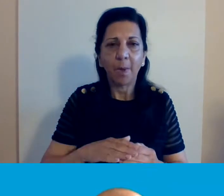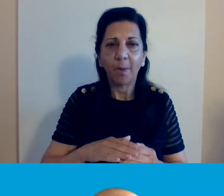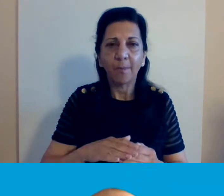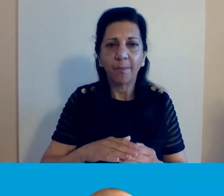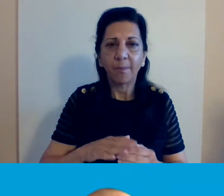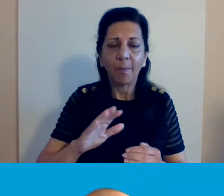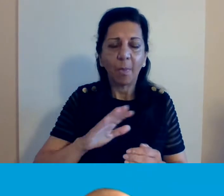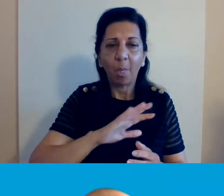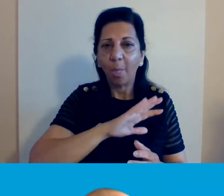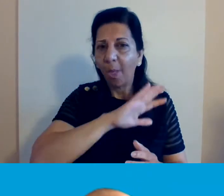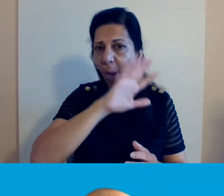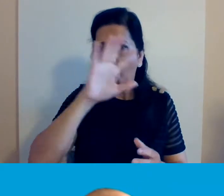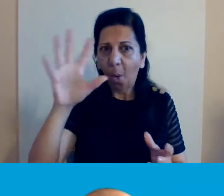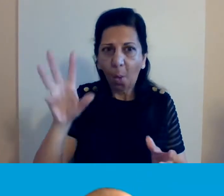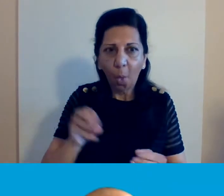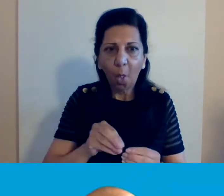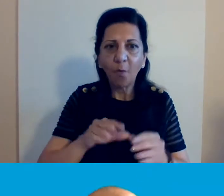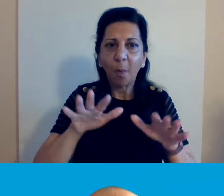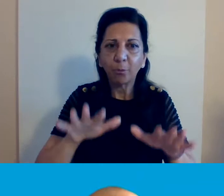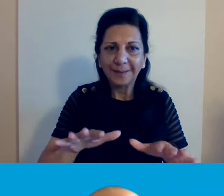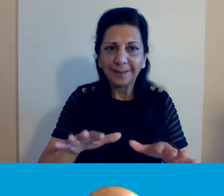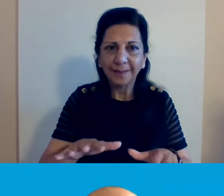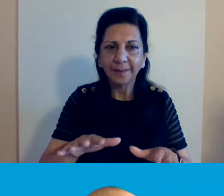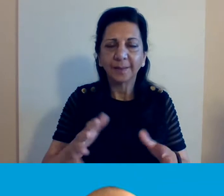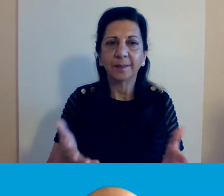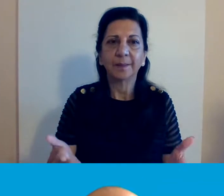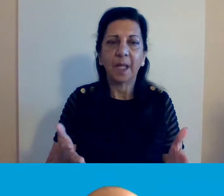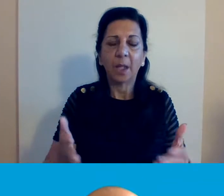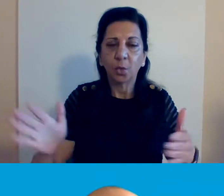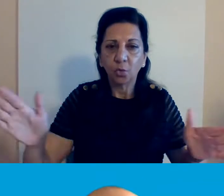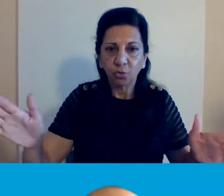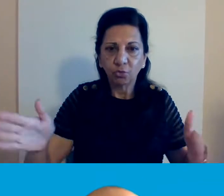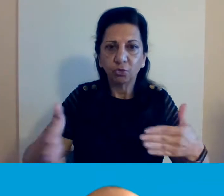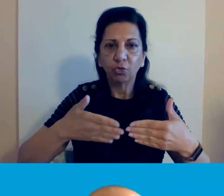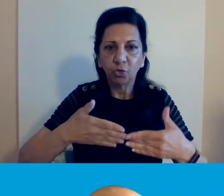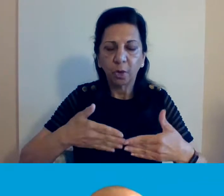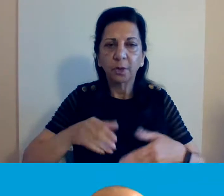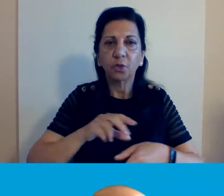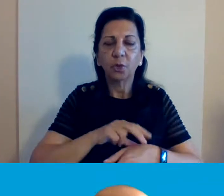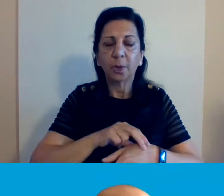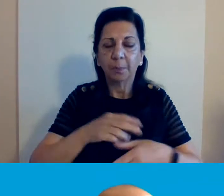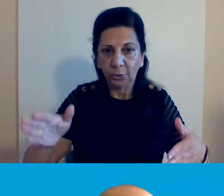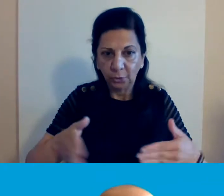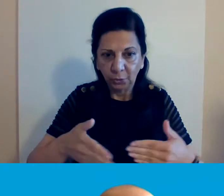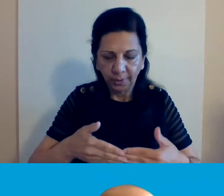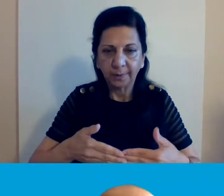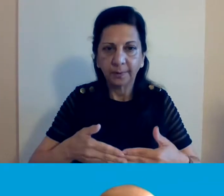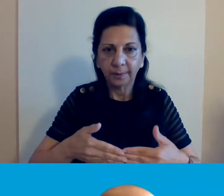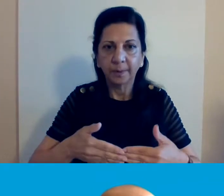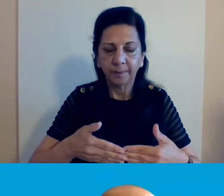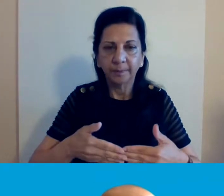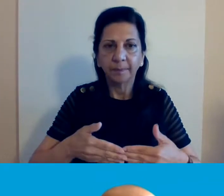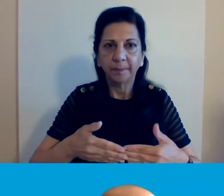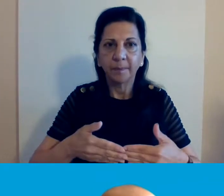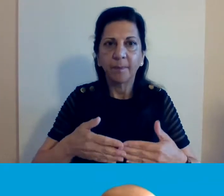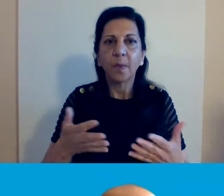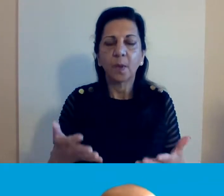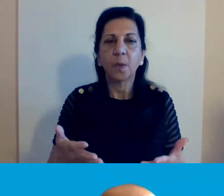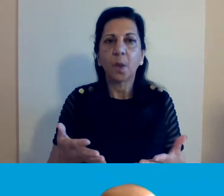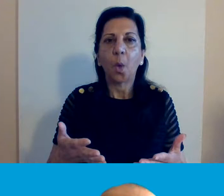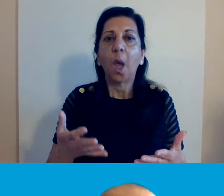to operating very much how they were before. And I don't think we had a levelling out. We have had some standard